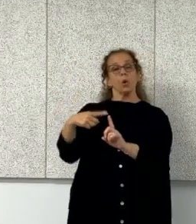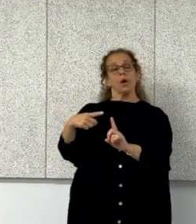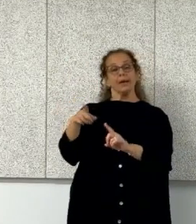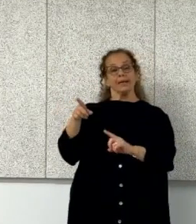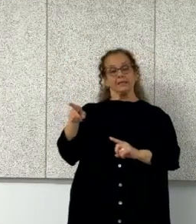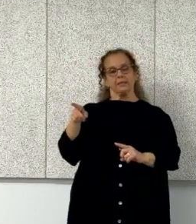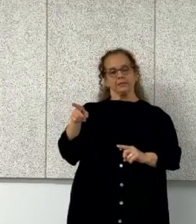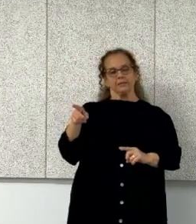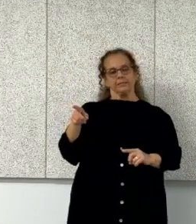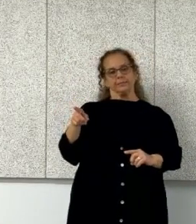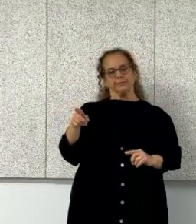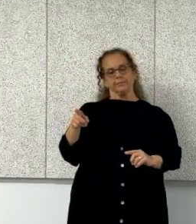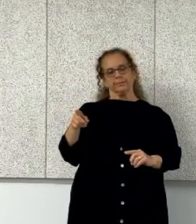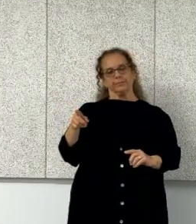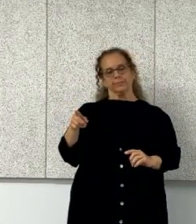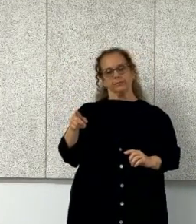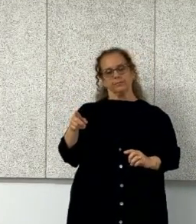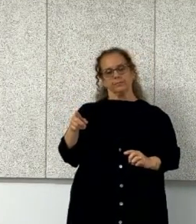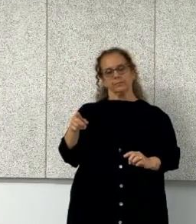Beth, of, like,